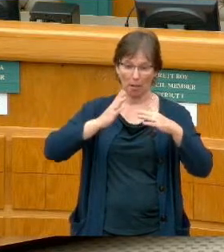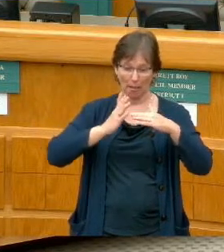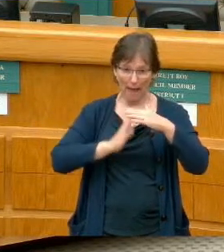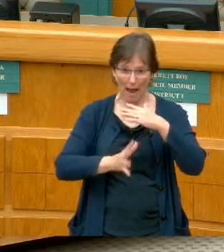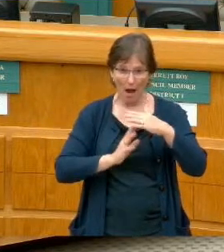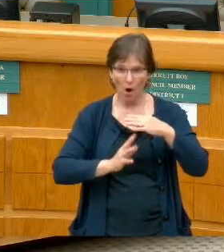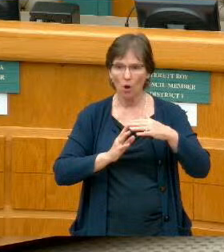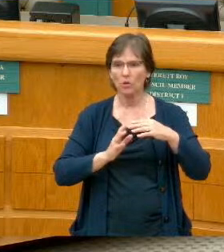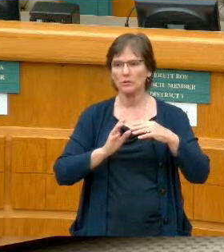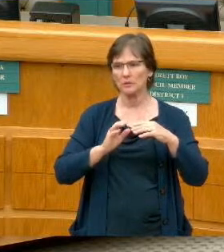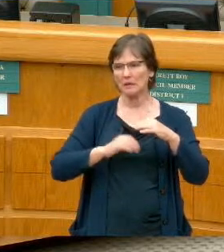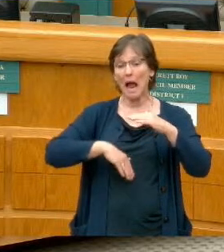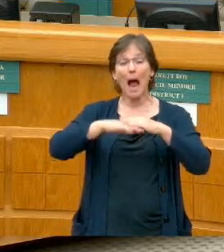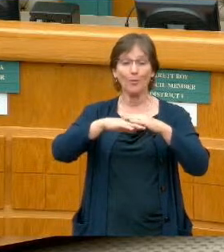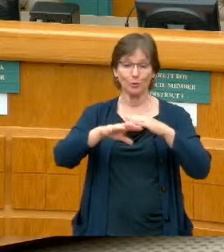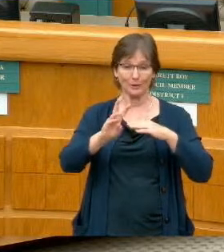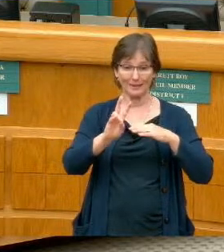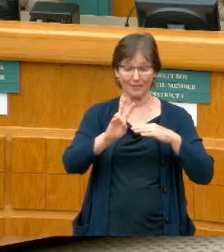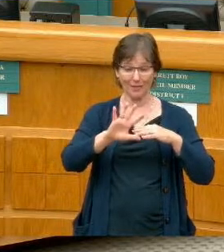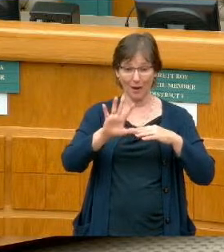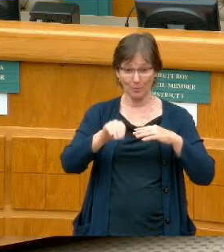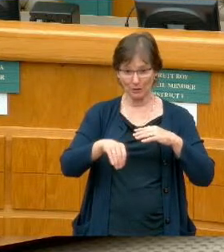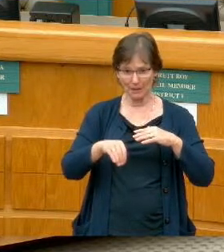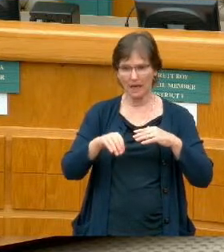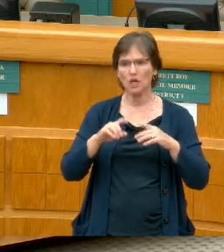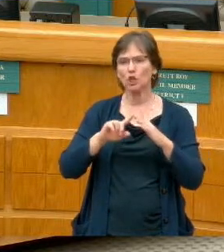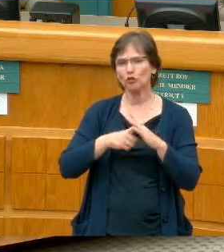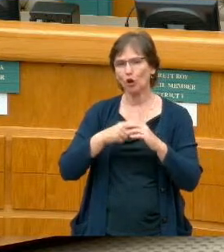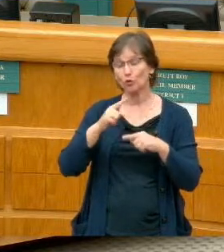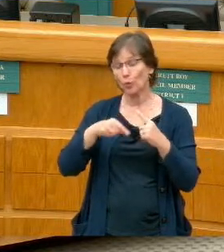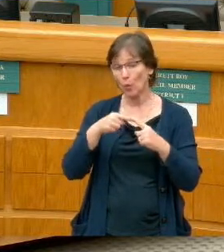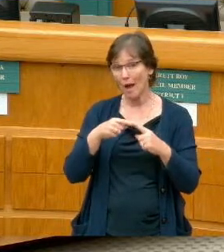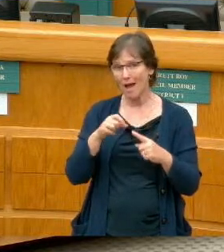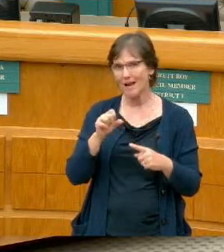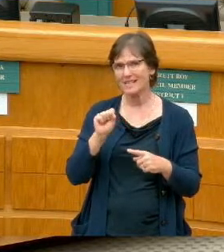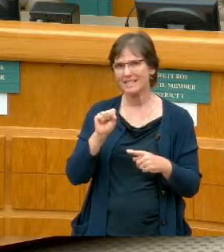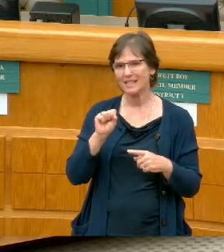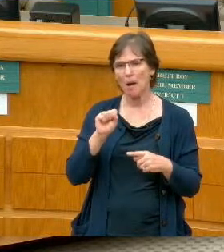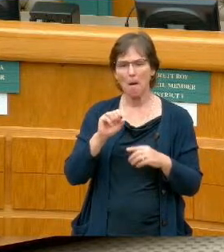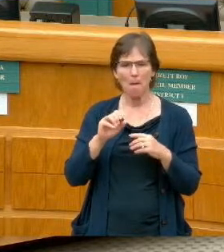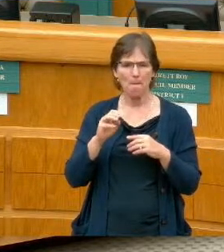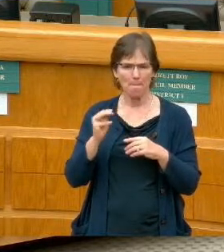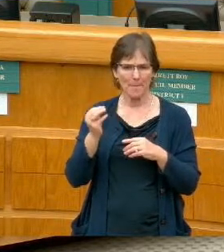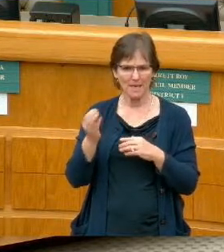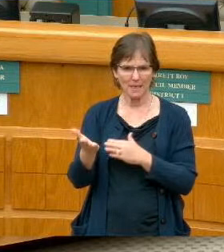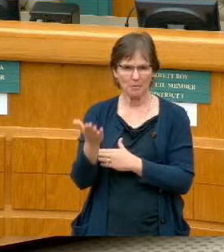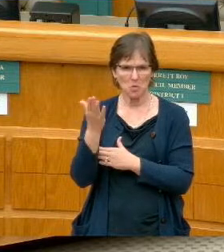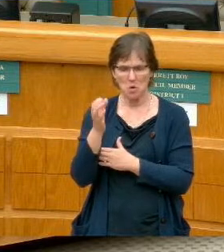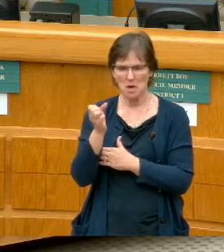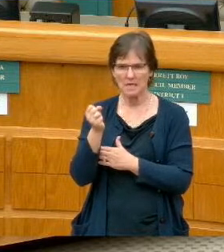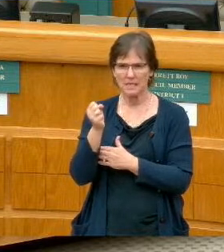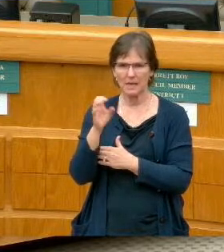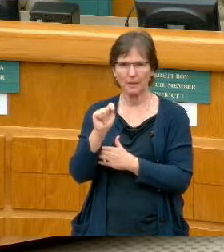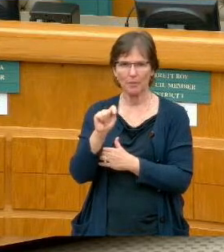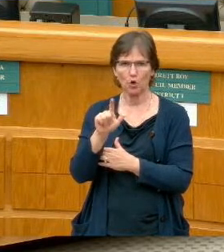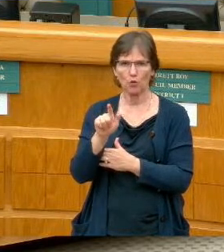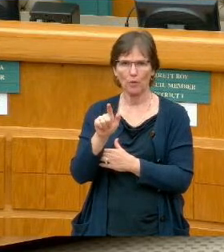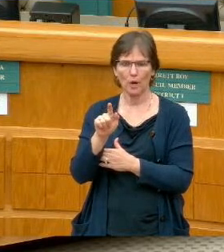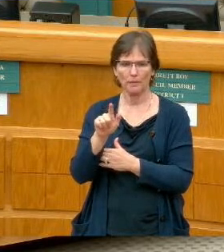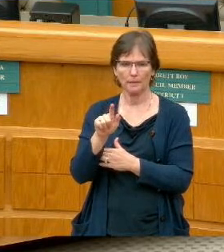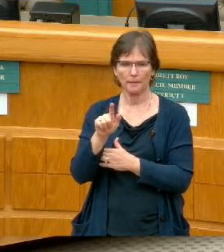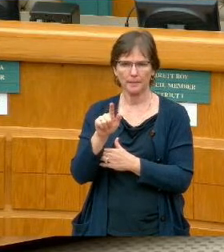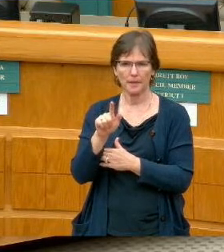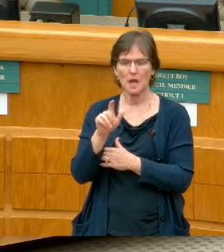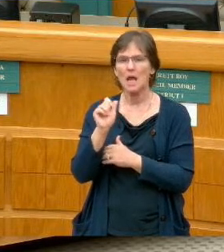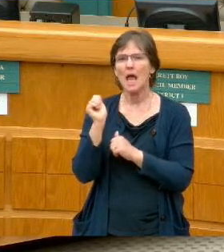and gyms. So you can begin to make your planning, doing what you need to do for September the 1st, and that gives both the